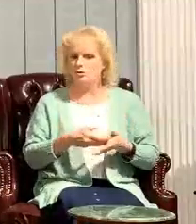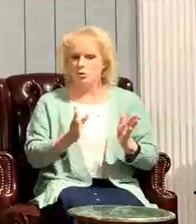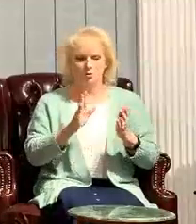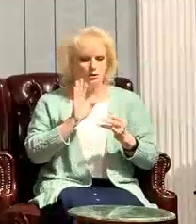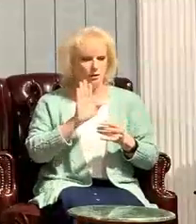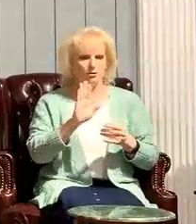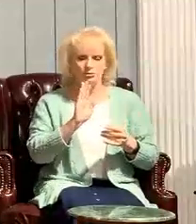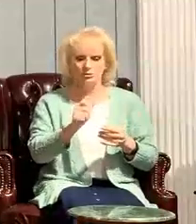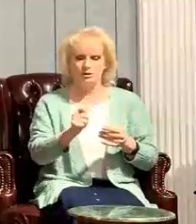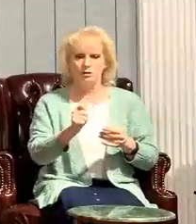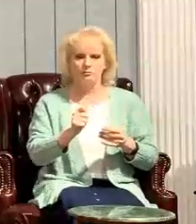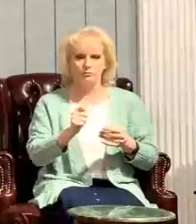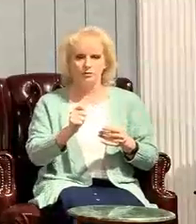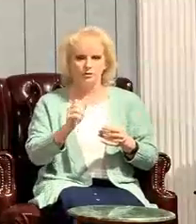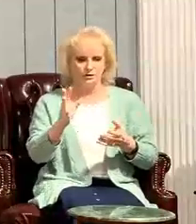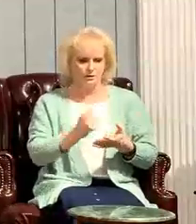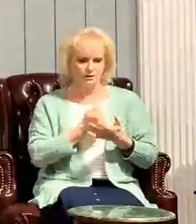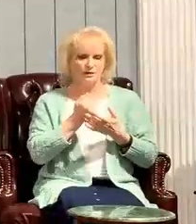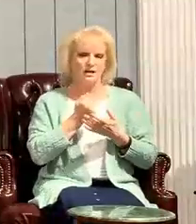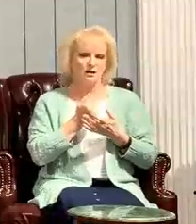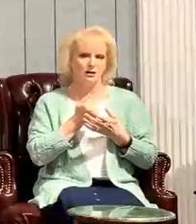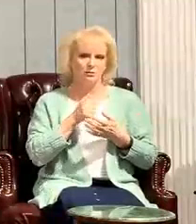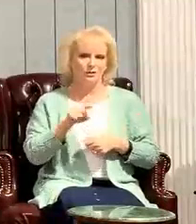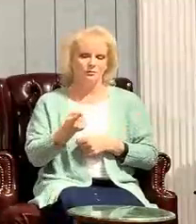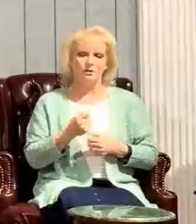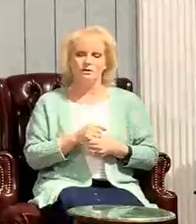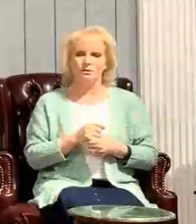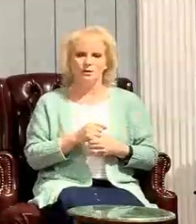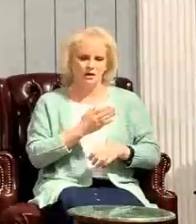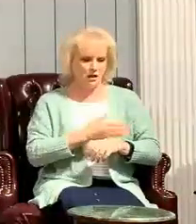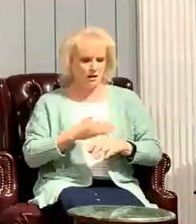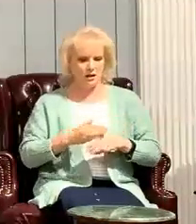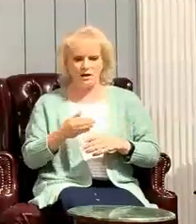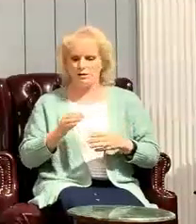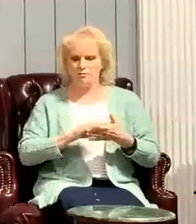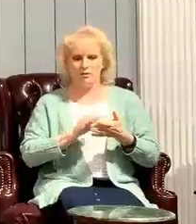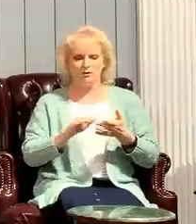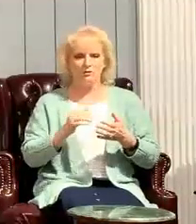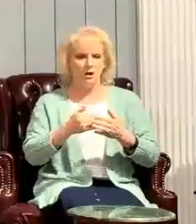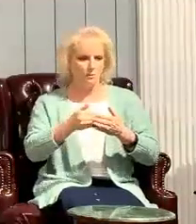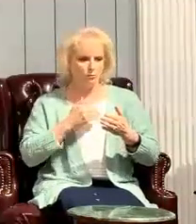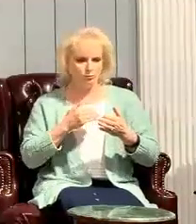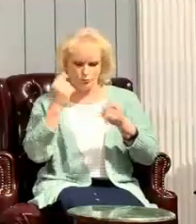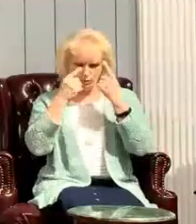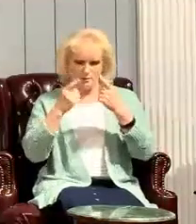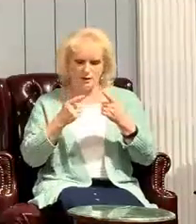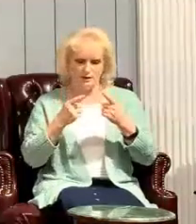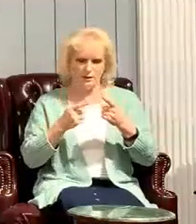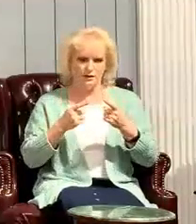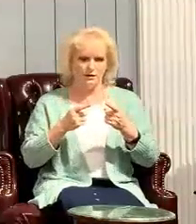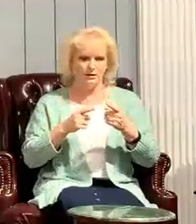pick up an offense. Don't take an offense. For lack of forgiveness, it's a premeditated disobedience. It's also a spiritual